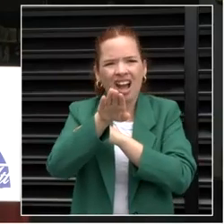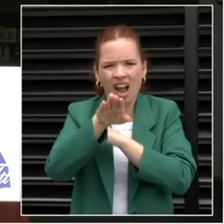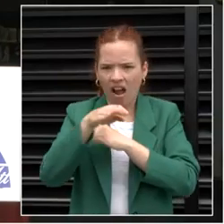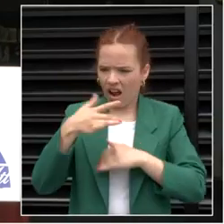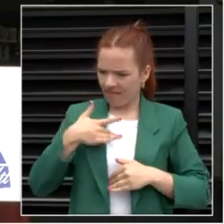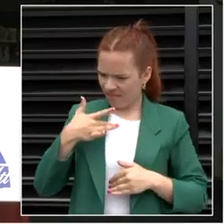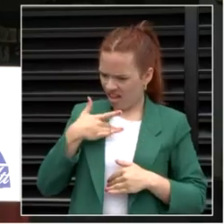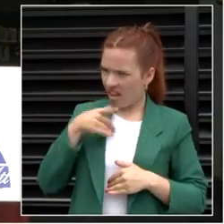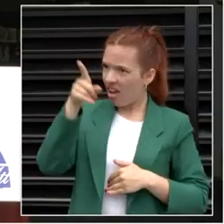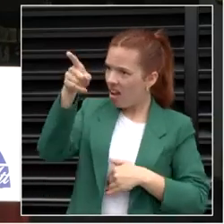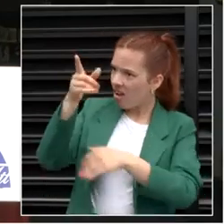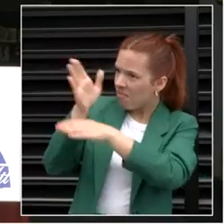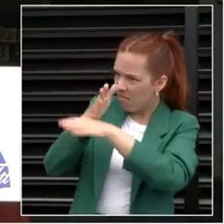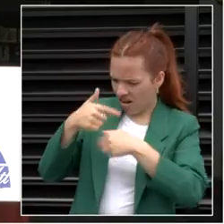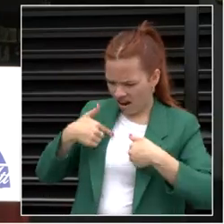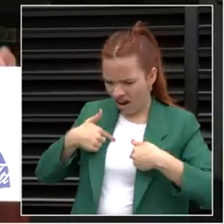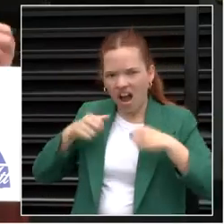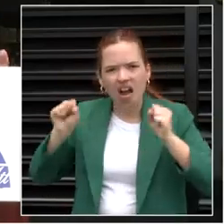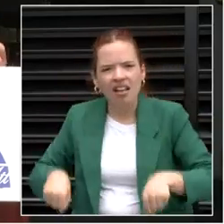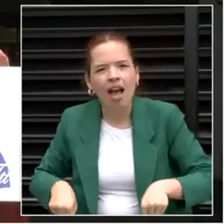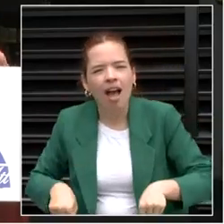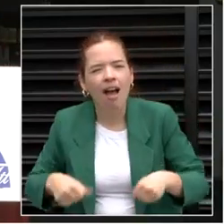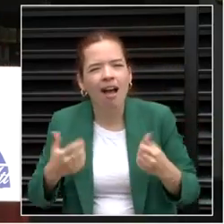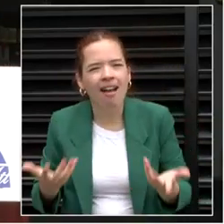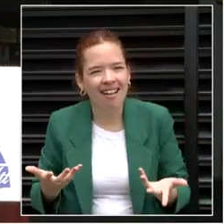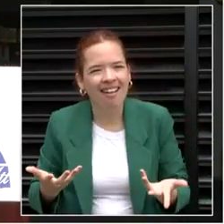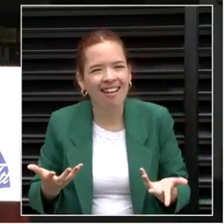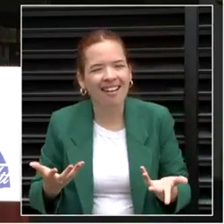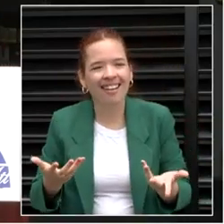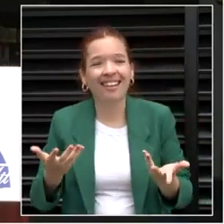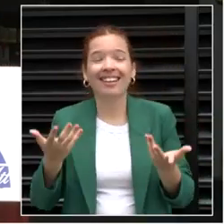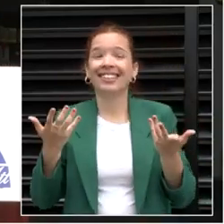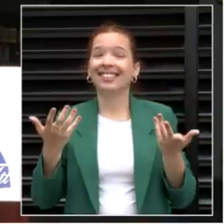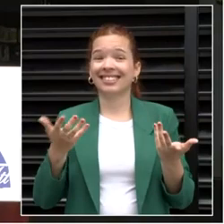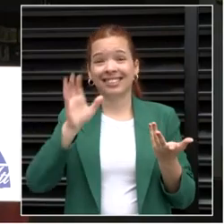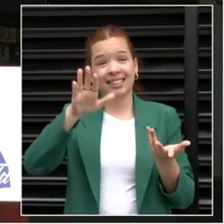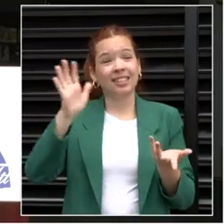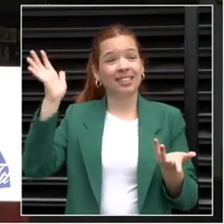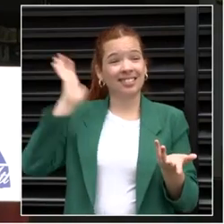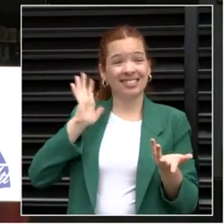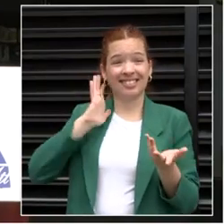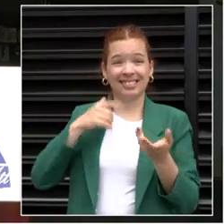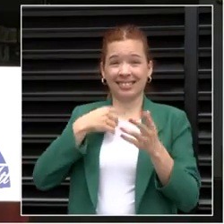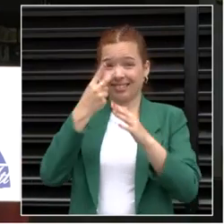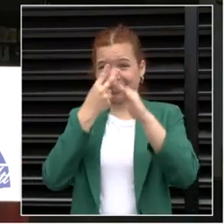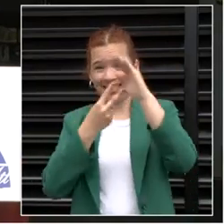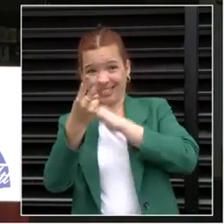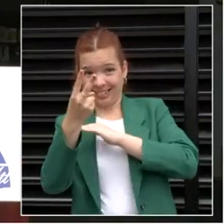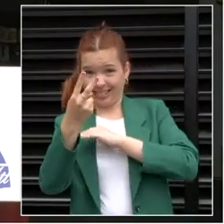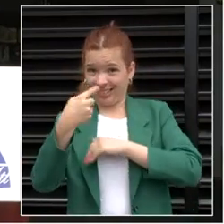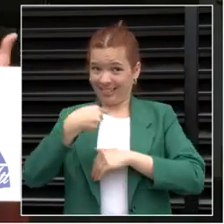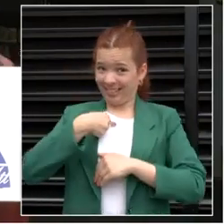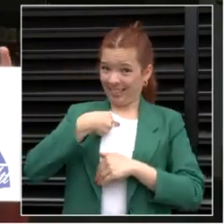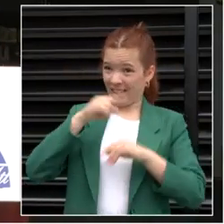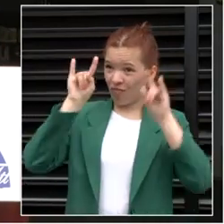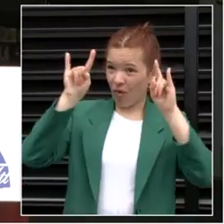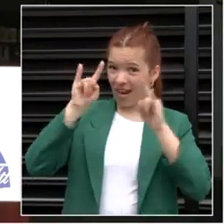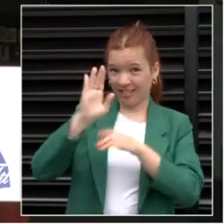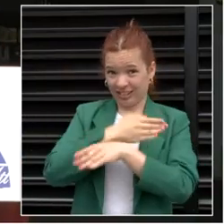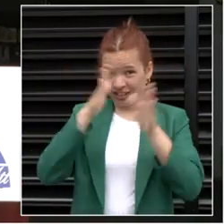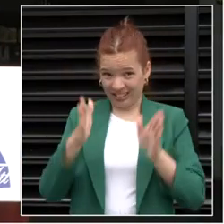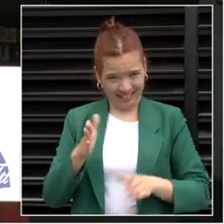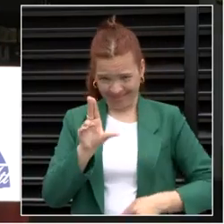ever considered becoming rock stars or any sort of like career opportunity in what we were doing. We just did